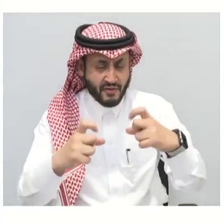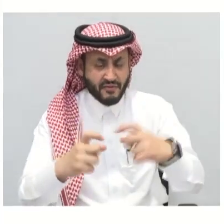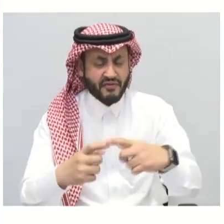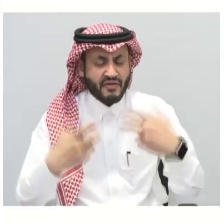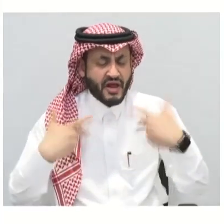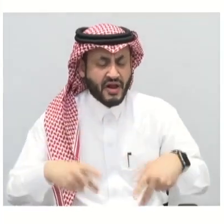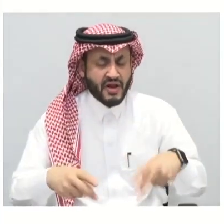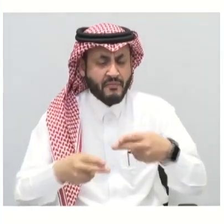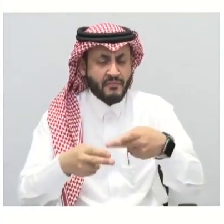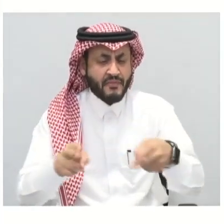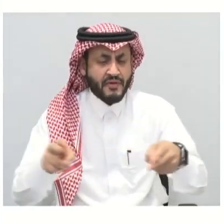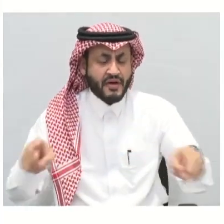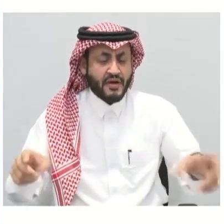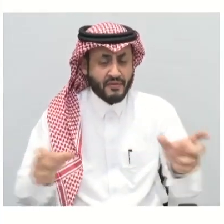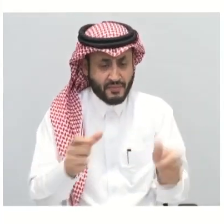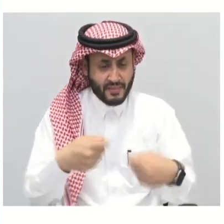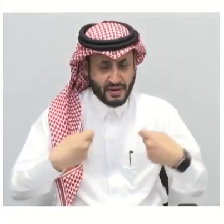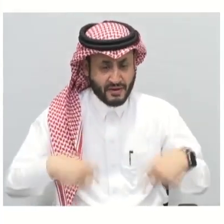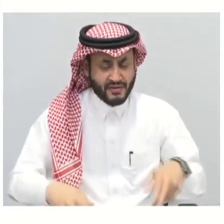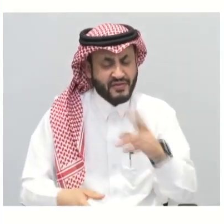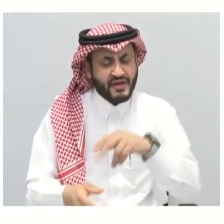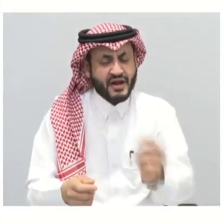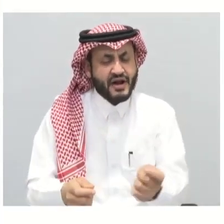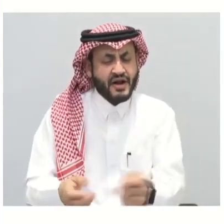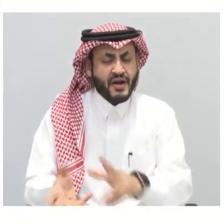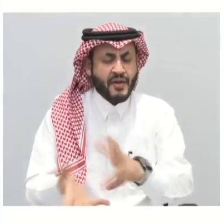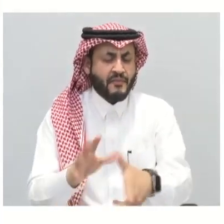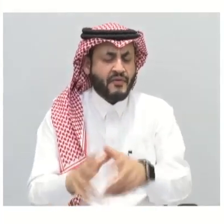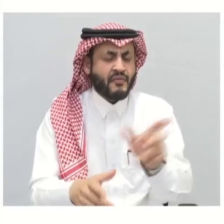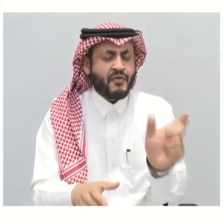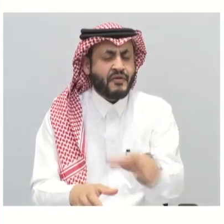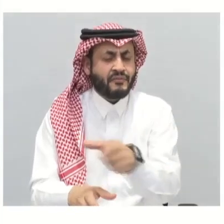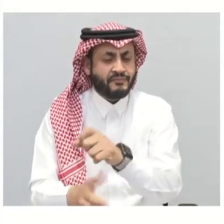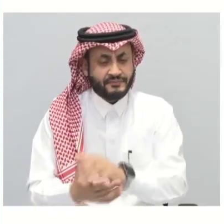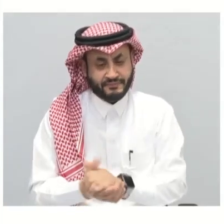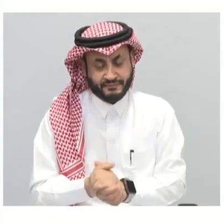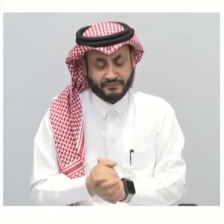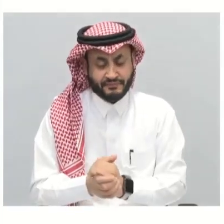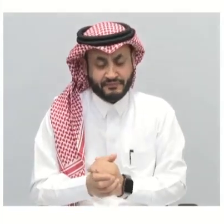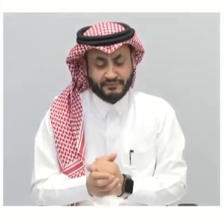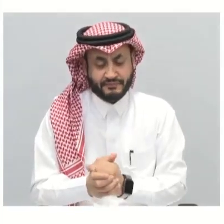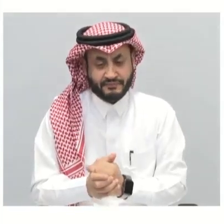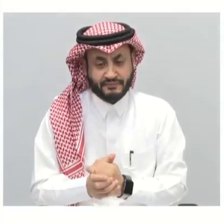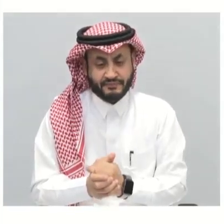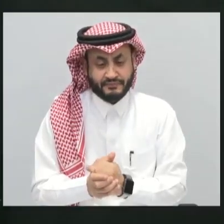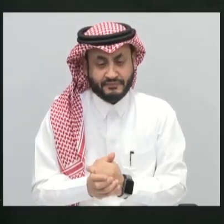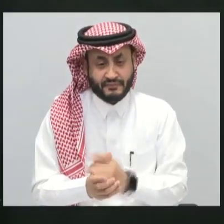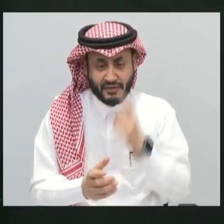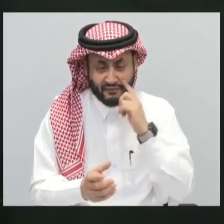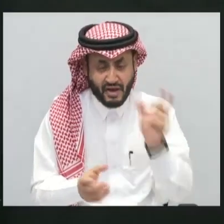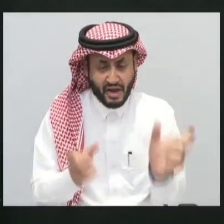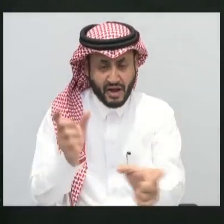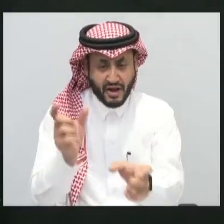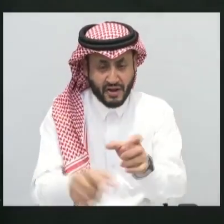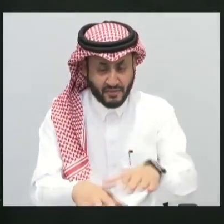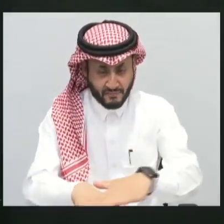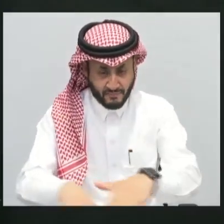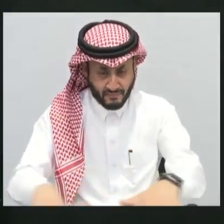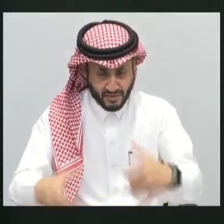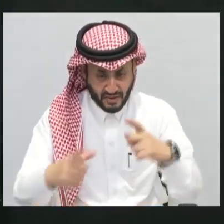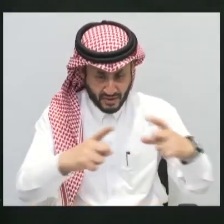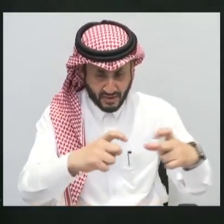wearing different clothes and write description of each person. So you can, for example, put these pictures on a table. We